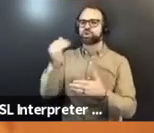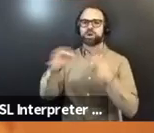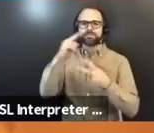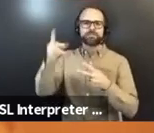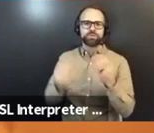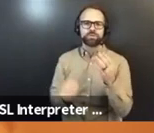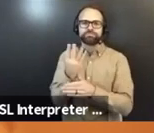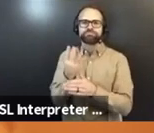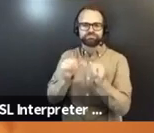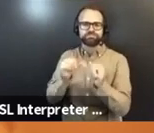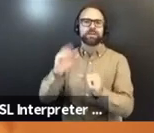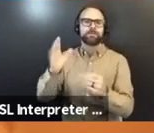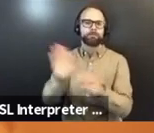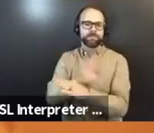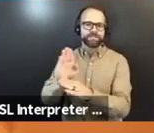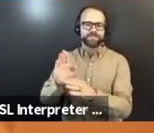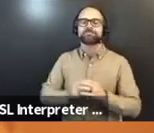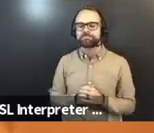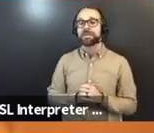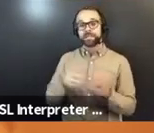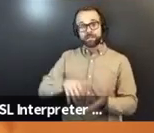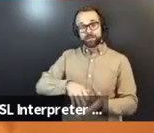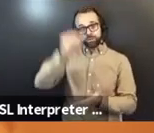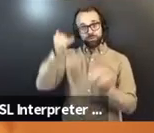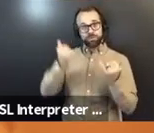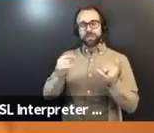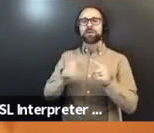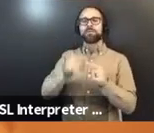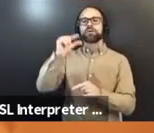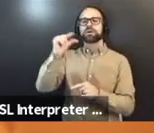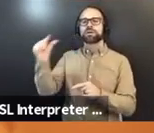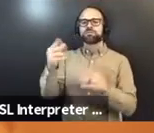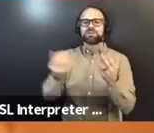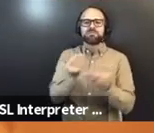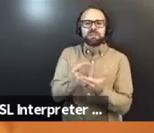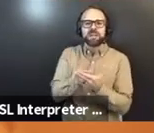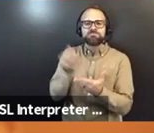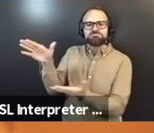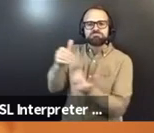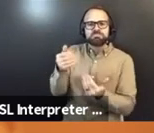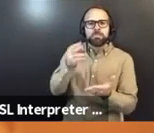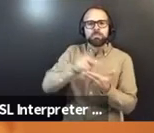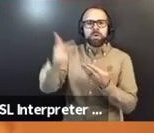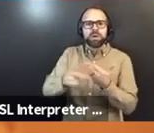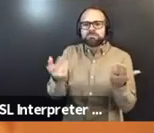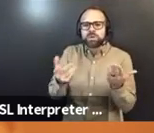self-sustaining business. Today, we're going to learn about different types of government-funded programs and which ones are right for your